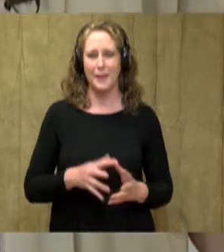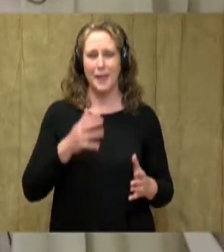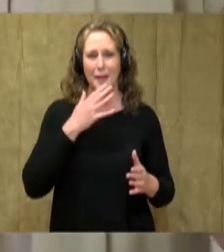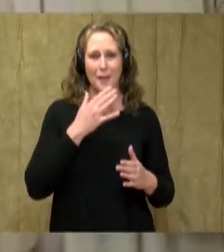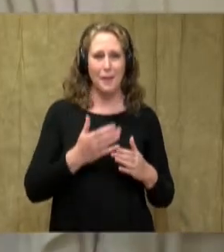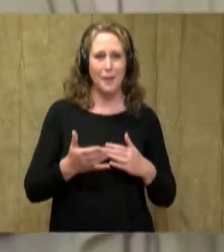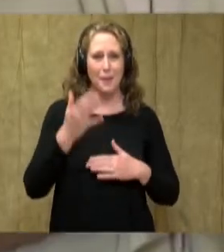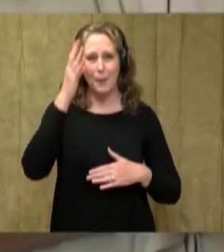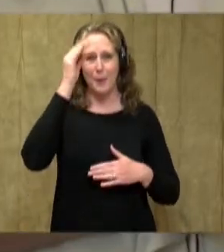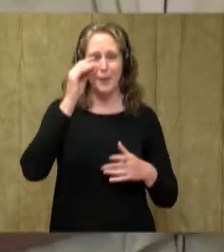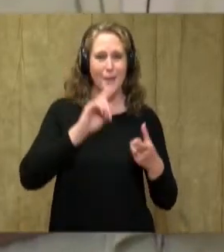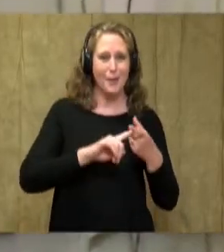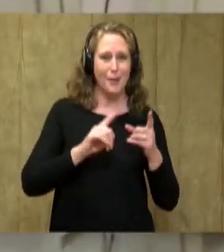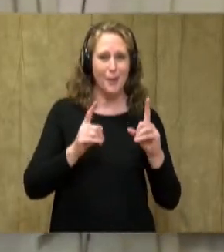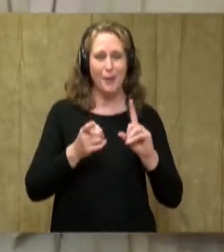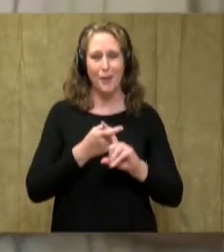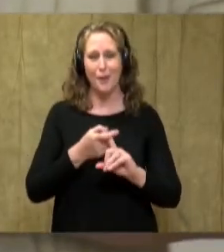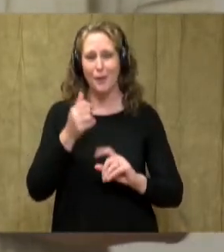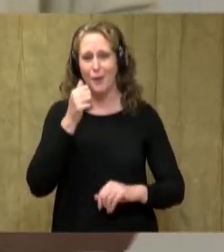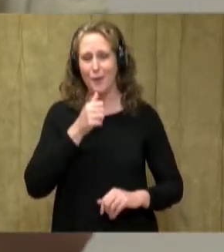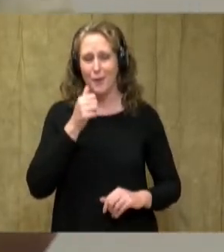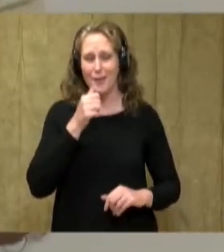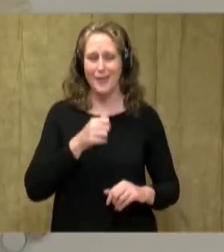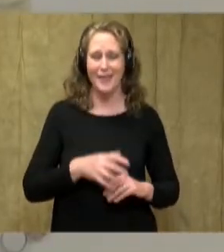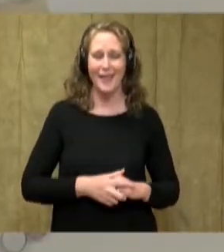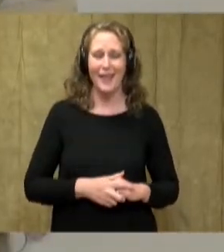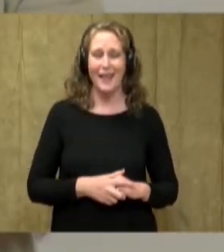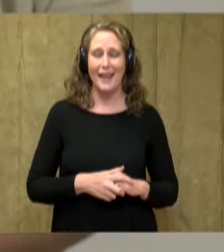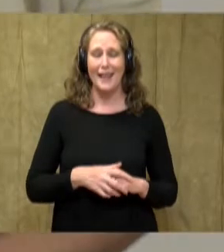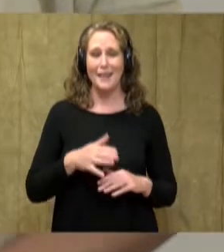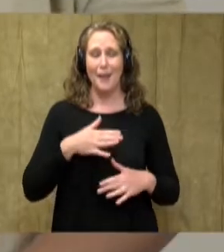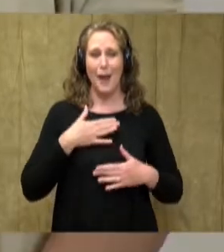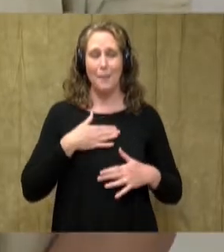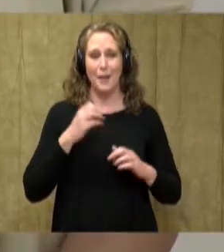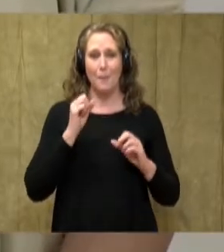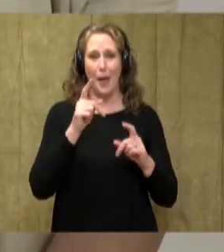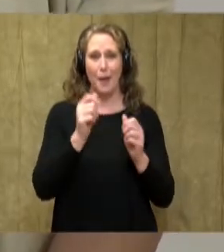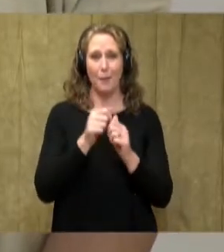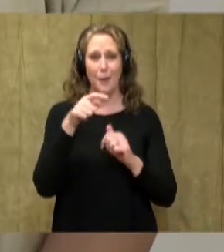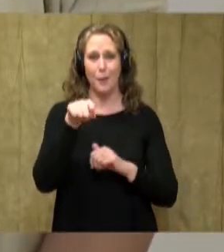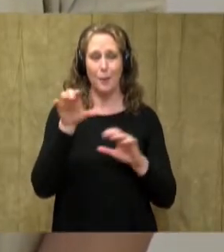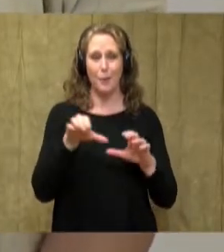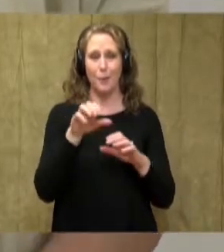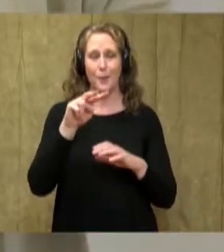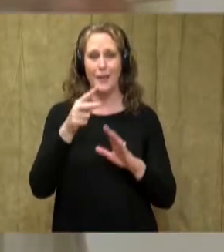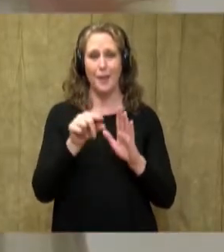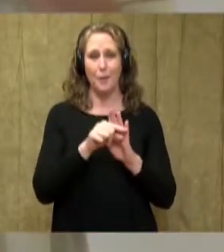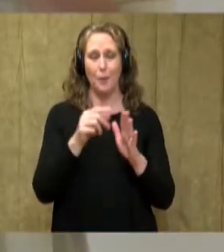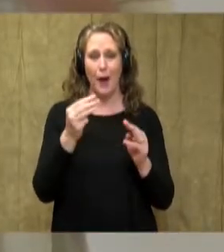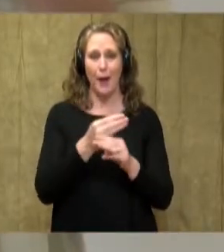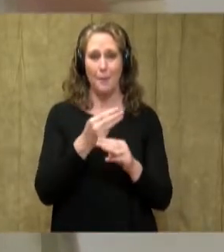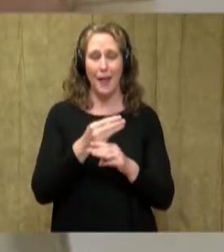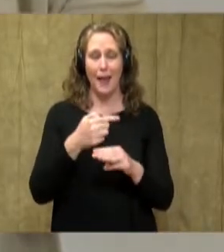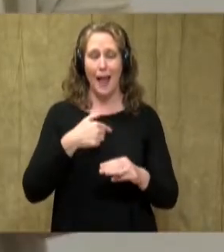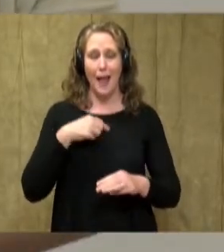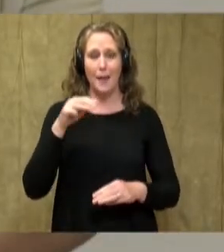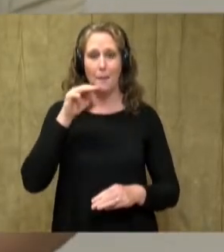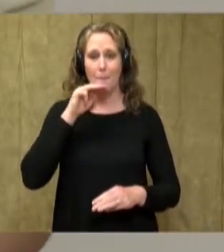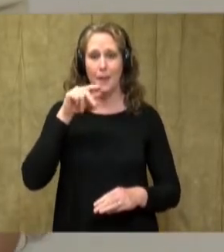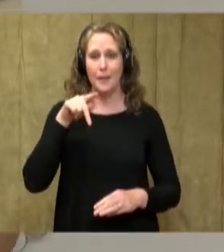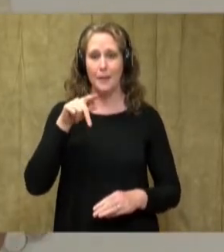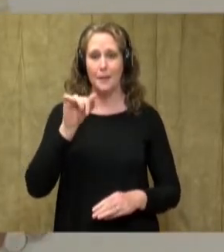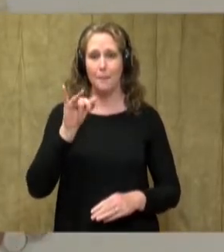Good morning, boys and girls. It is so good to be back with you today to do some second grade math. I am Miss Payne, and